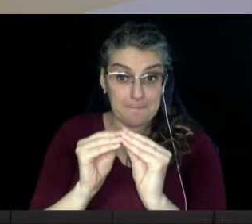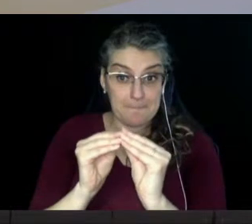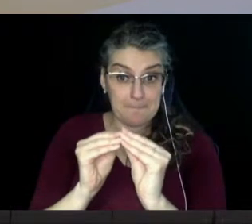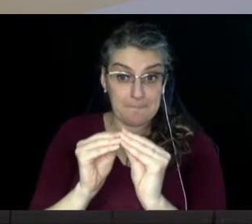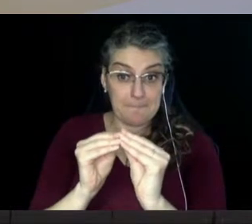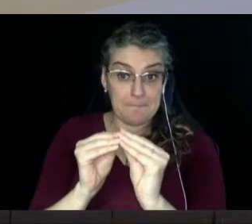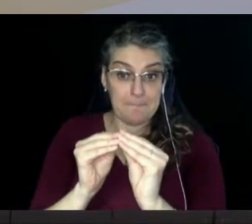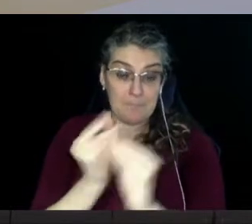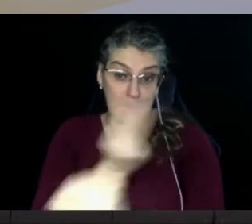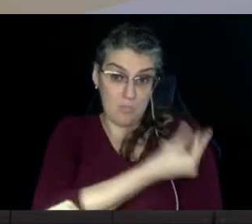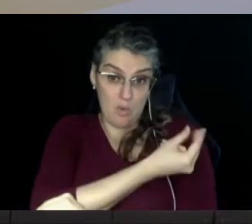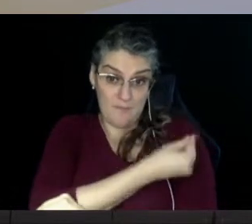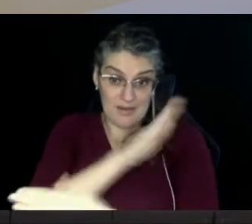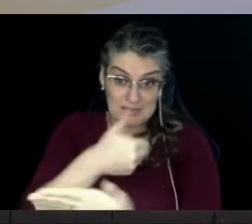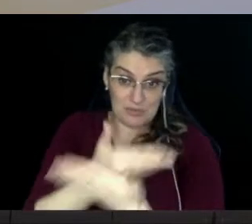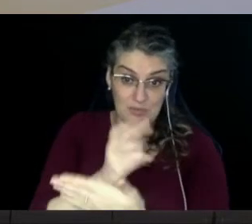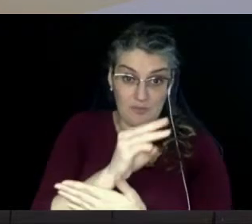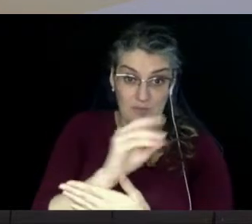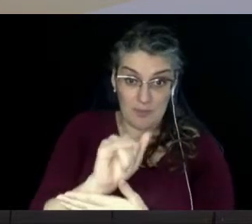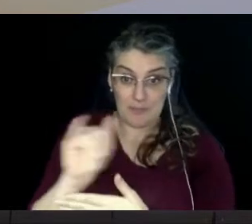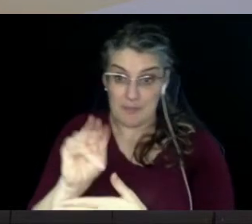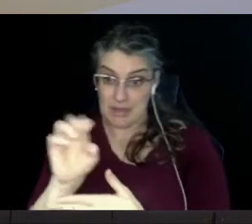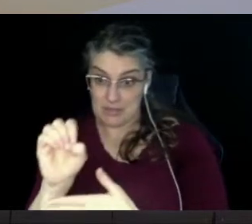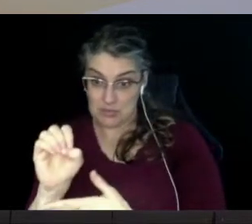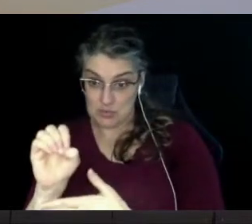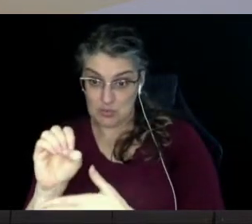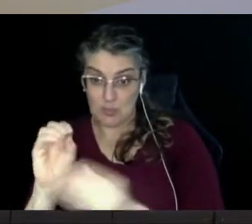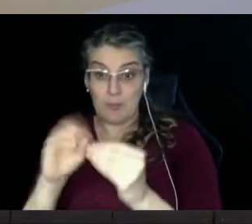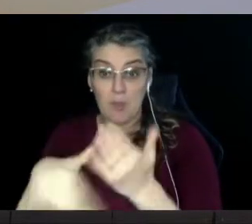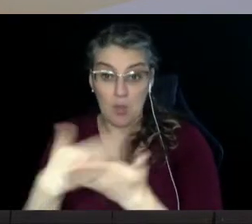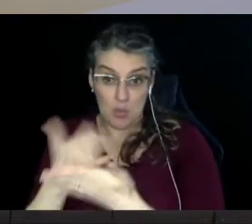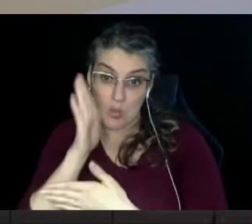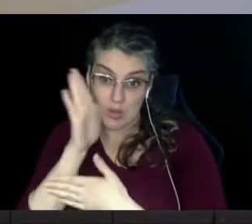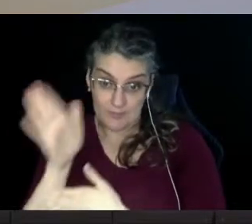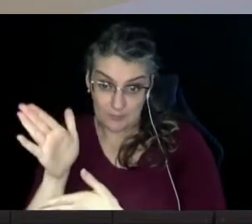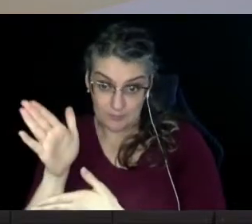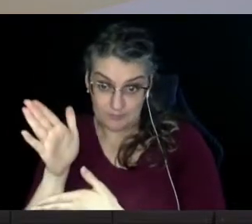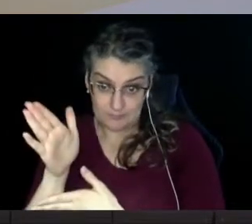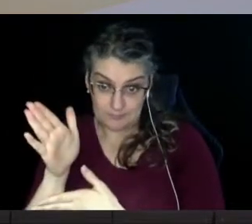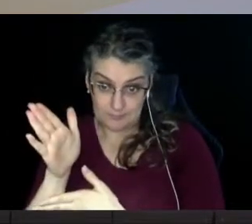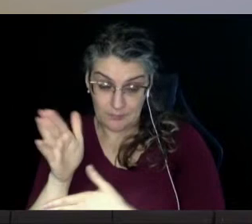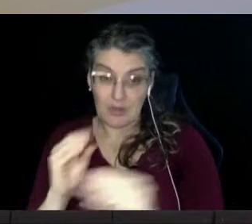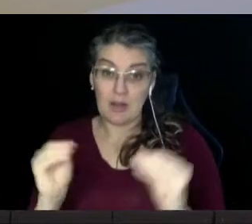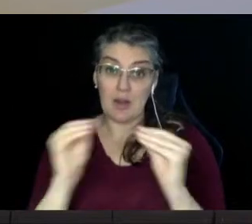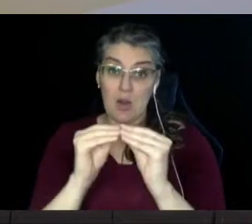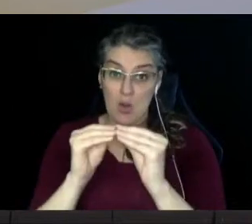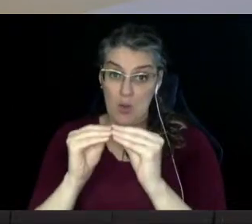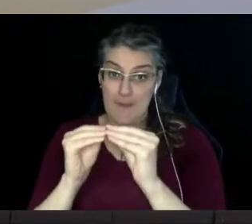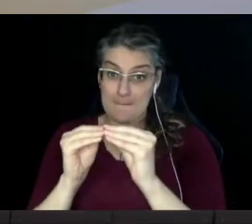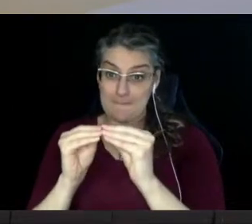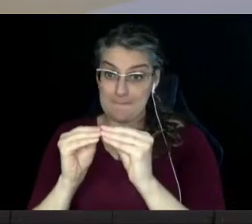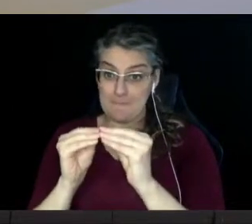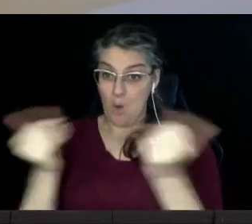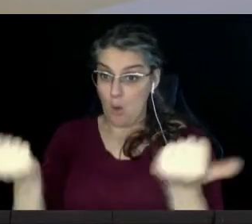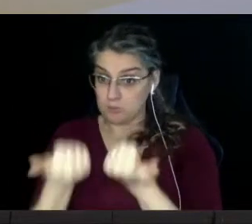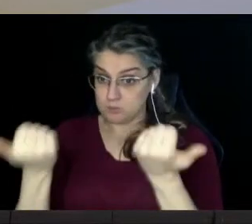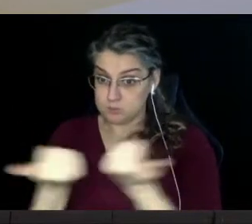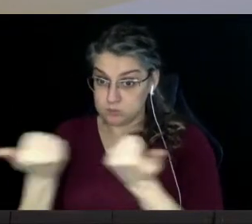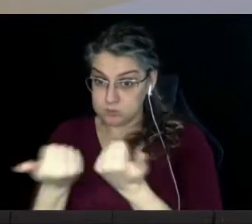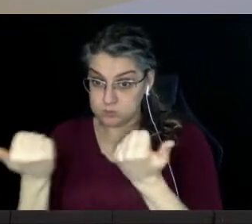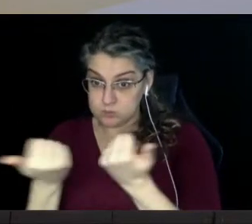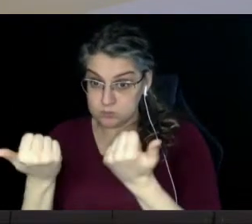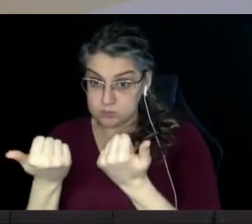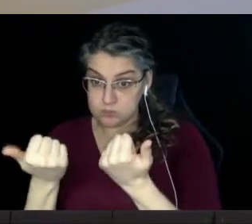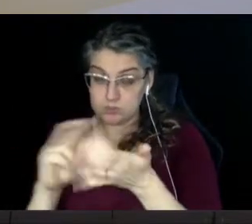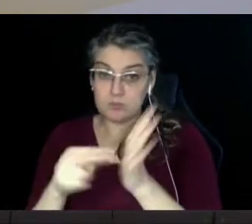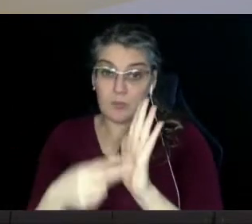in June. So the percentage or the number of vaccines available will be increasing. And so we will be able to book